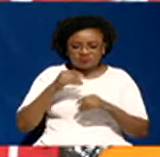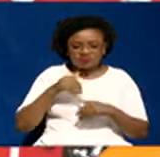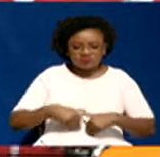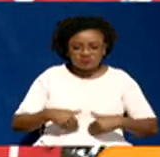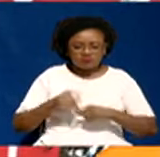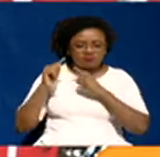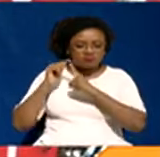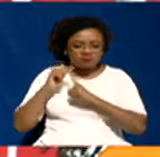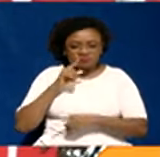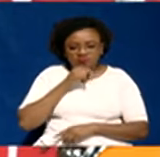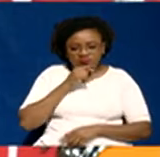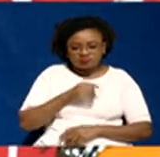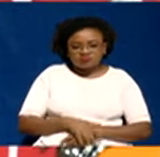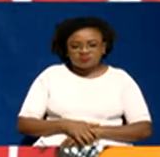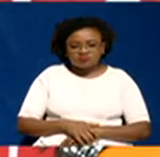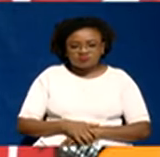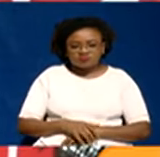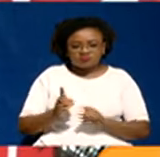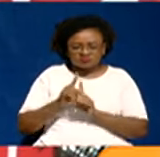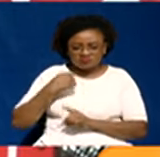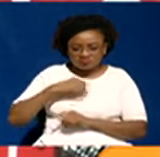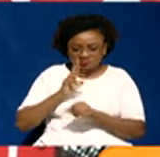boys. So we used it as a